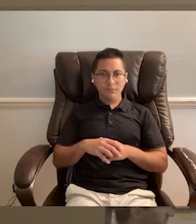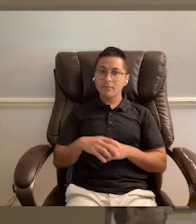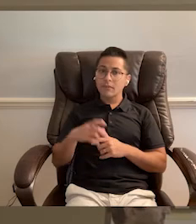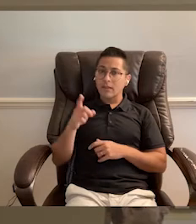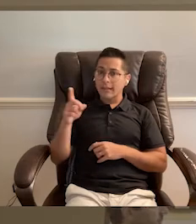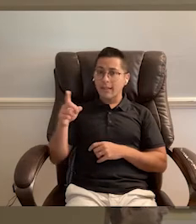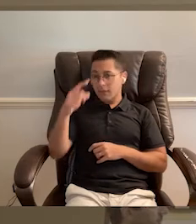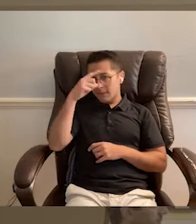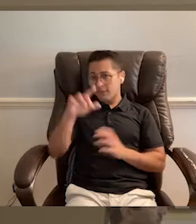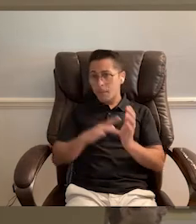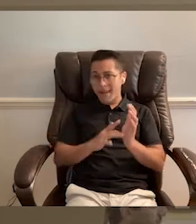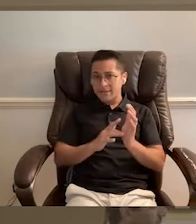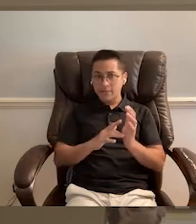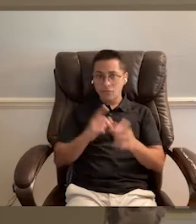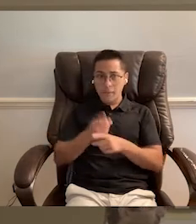medicine.